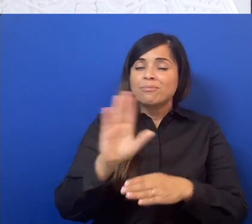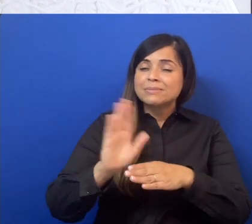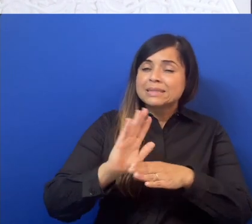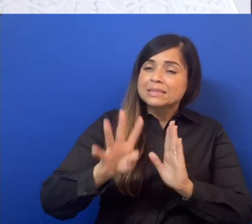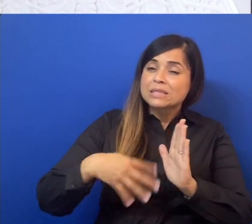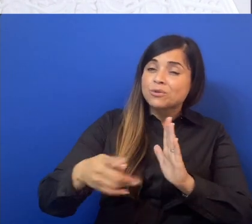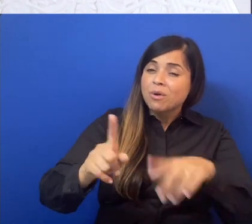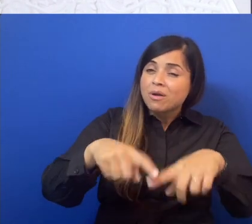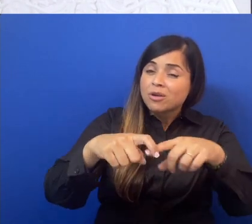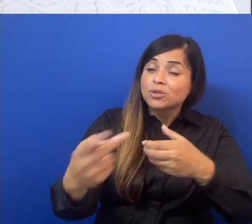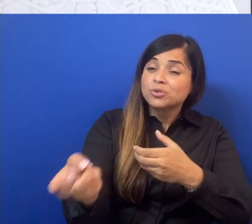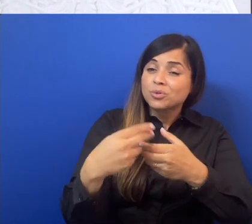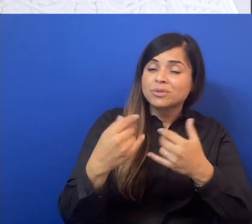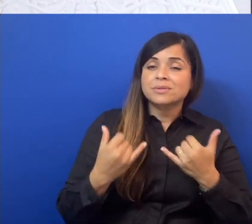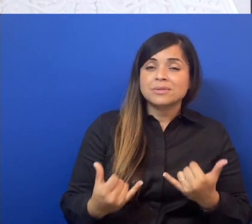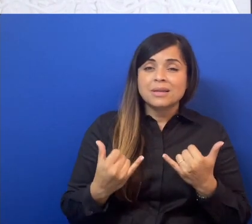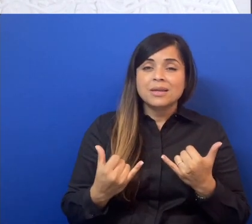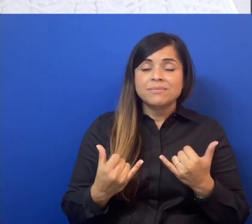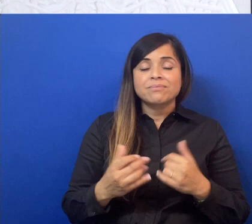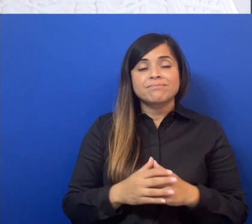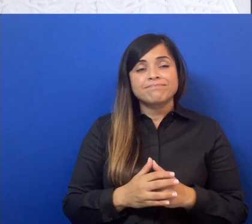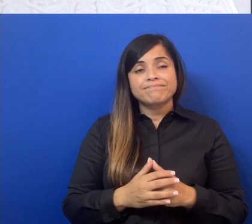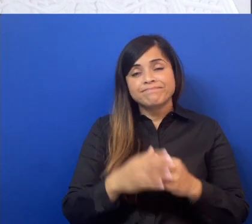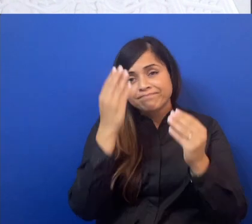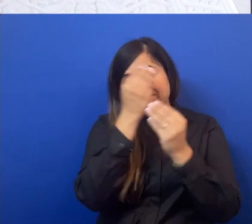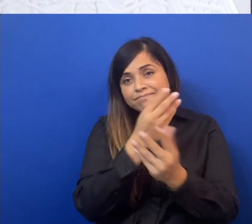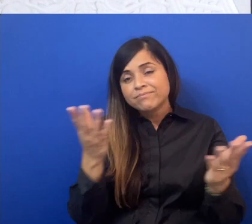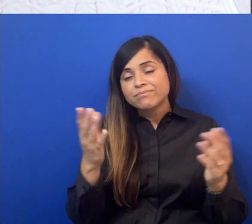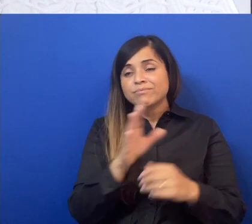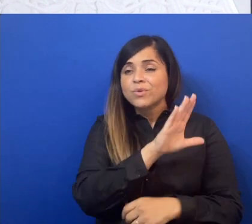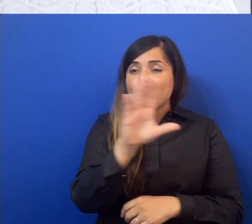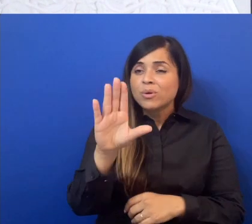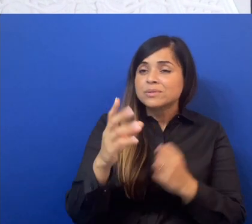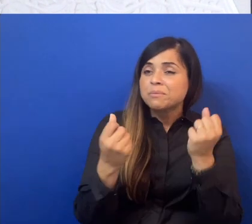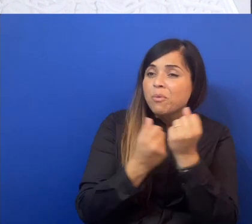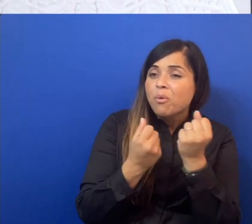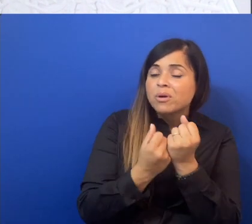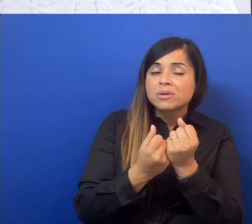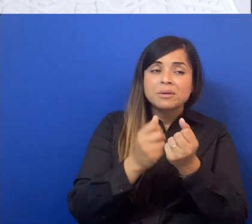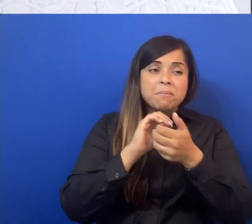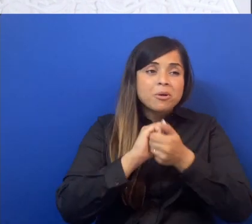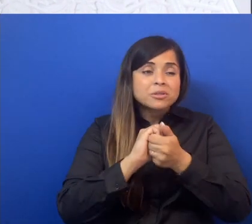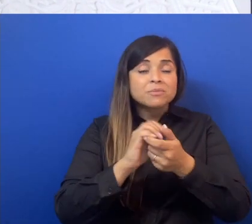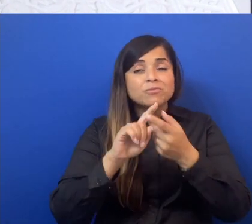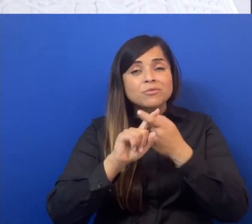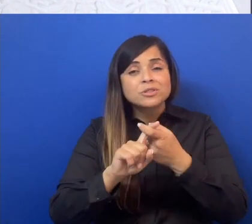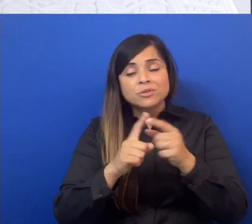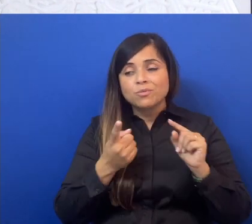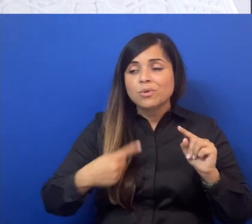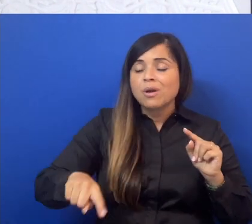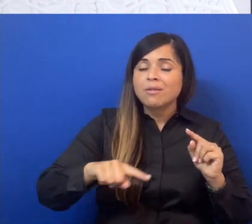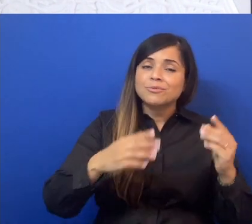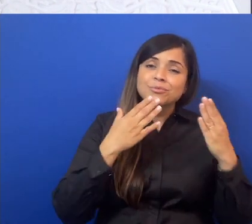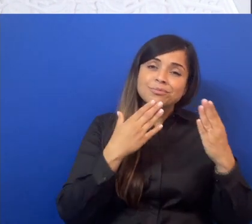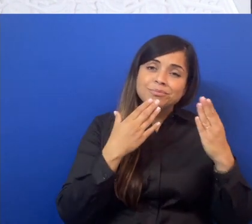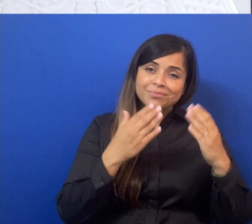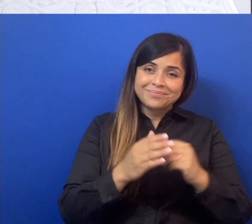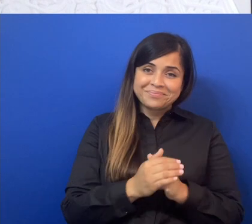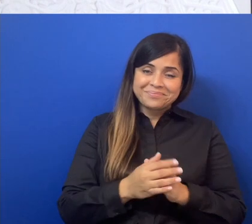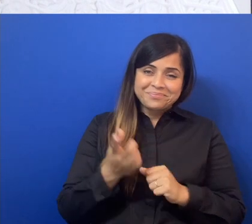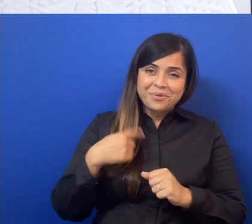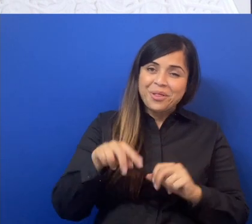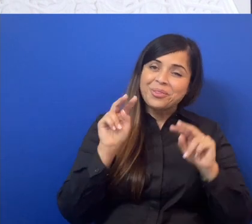join us. We are deeply appreciative of your support, partnership, and friendship, and we look forward to